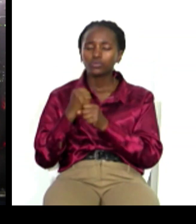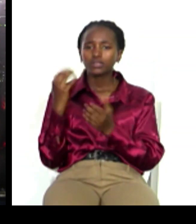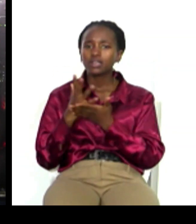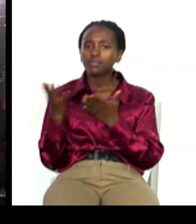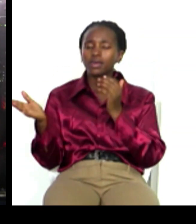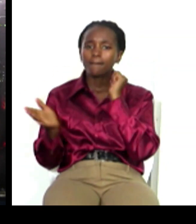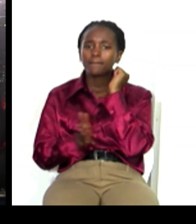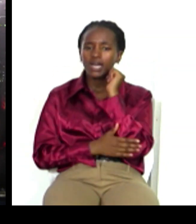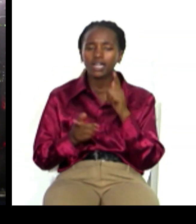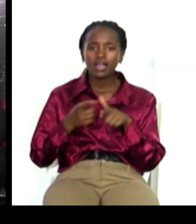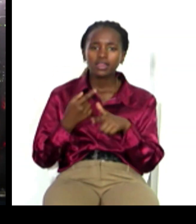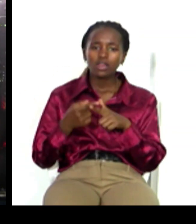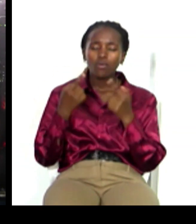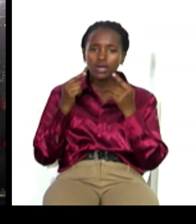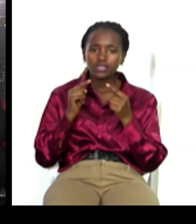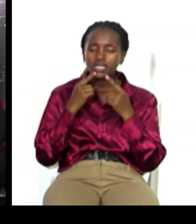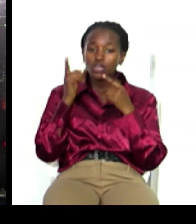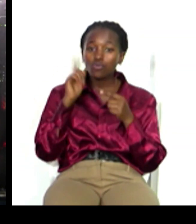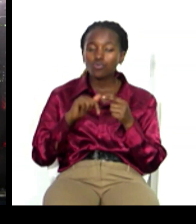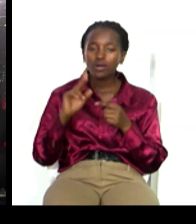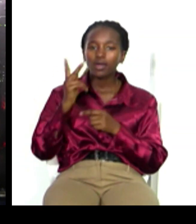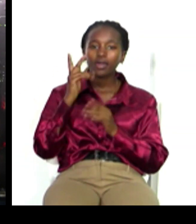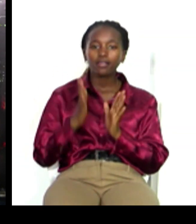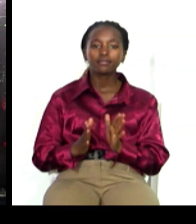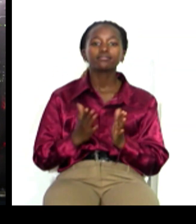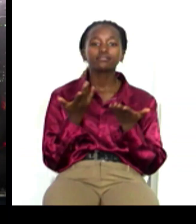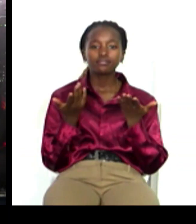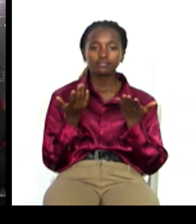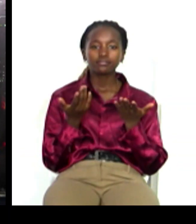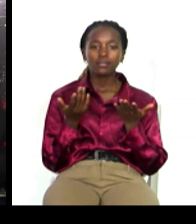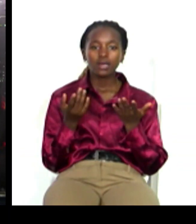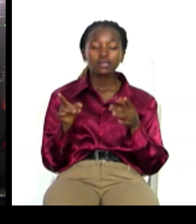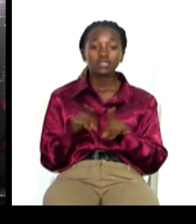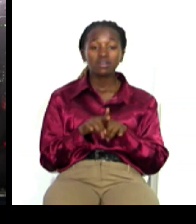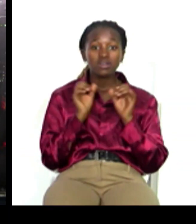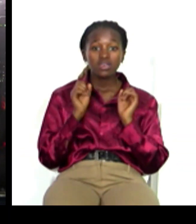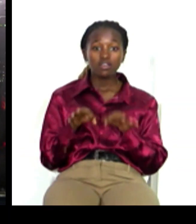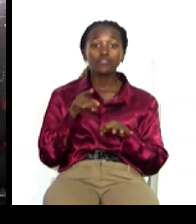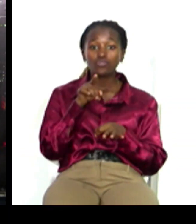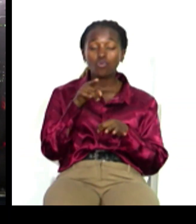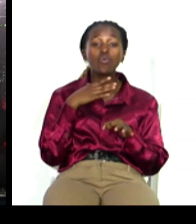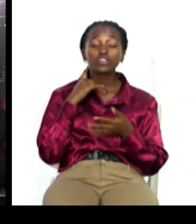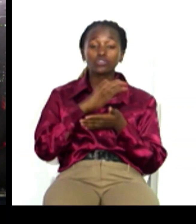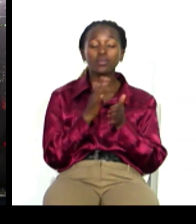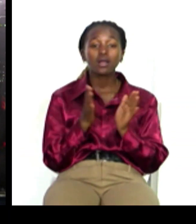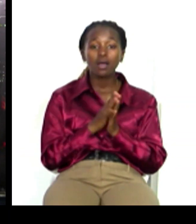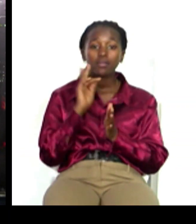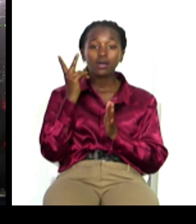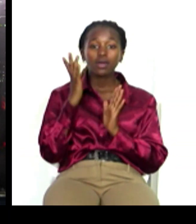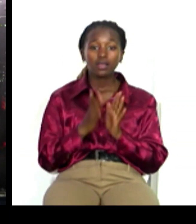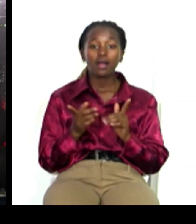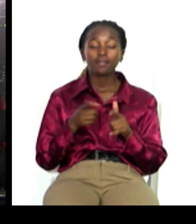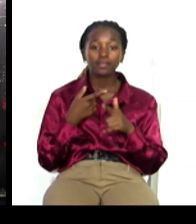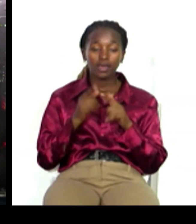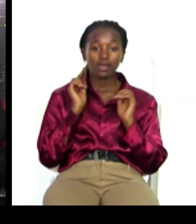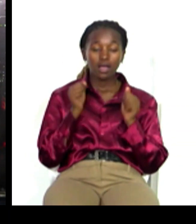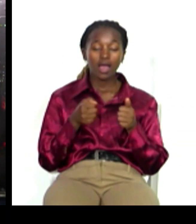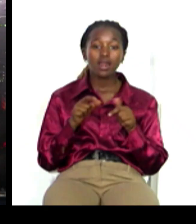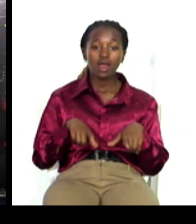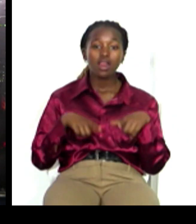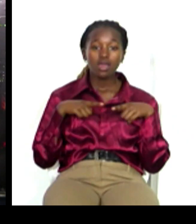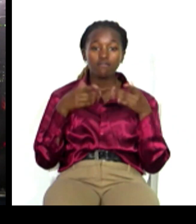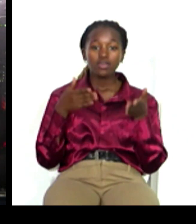huyo ni nani? Ni Mkenya. Si ndio? You know very well, for you to be determined as a Kenyan, you must stay there for 5